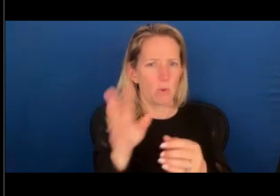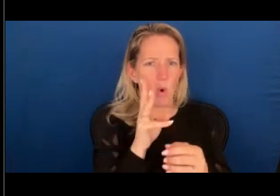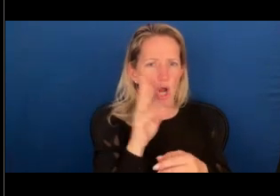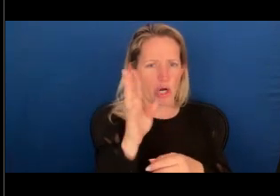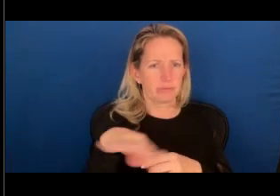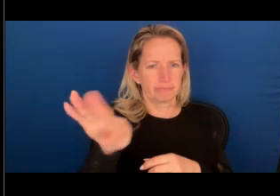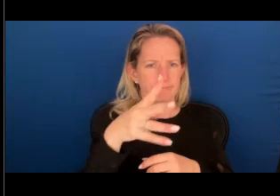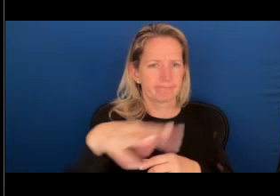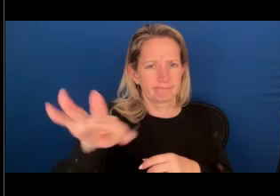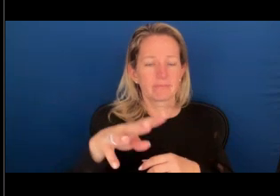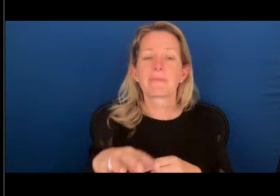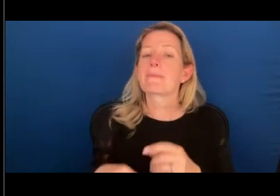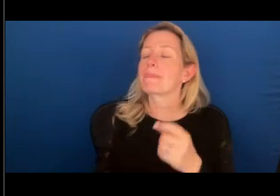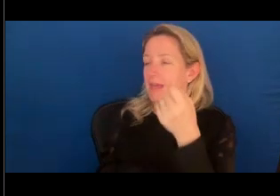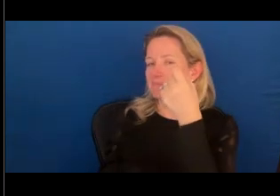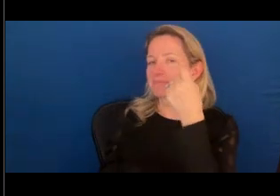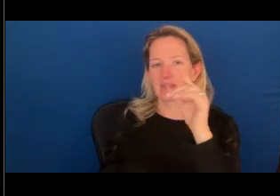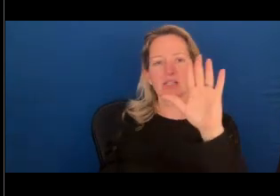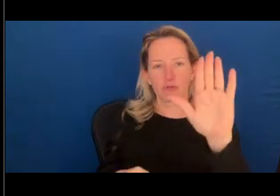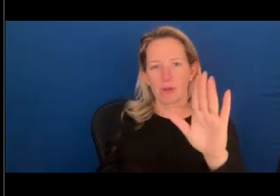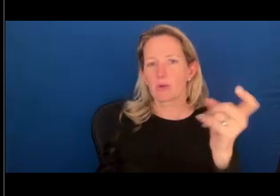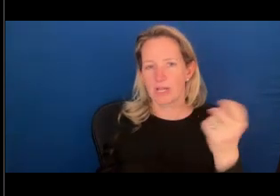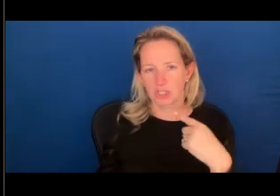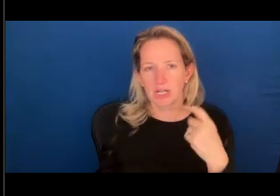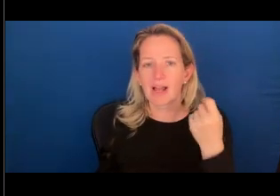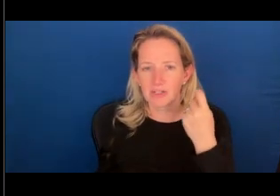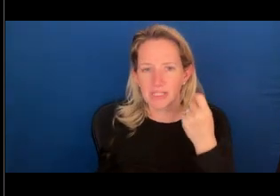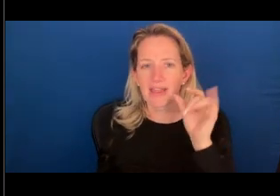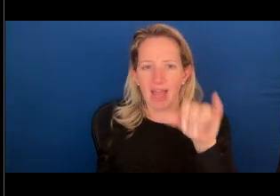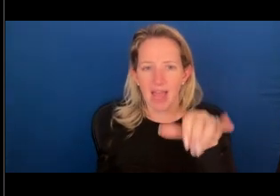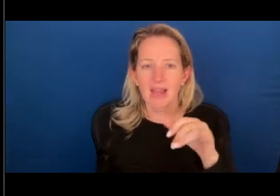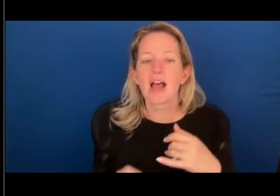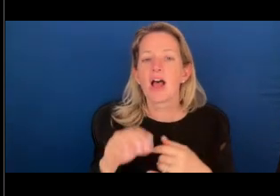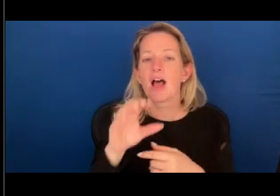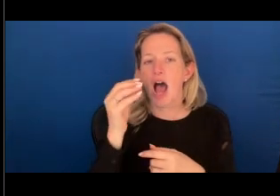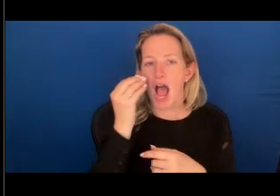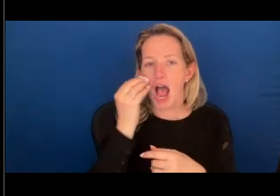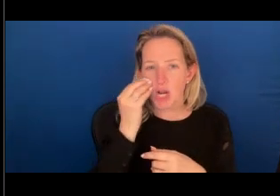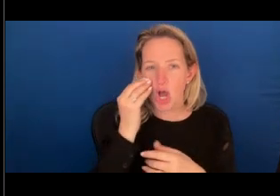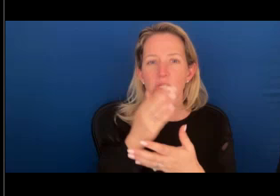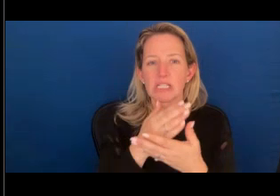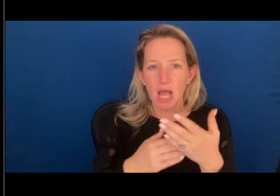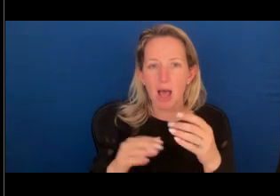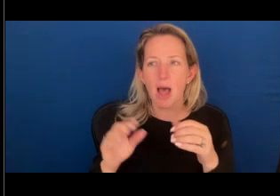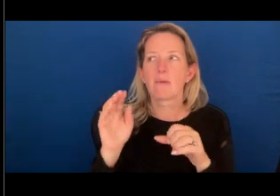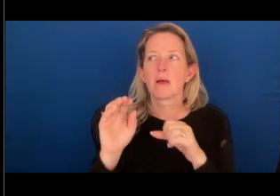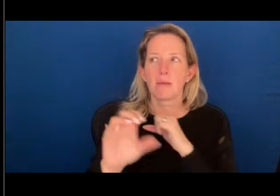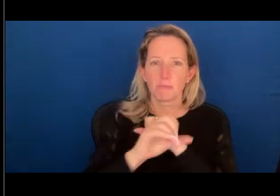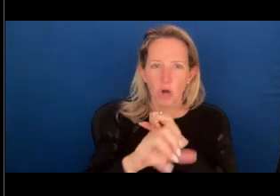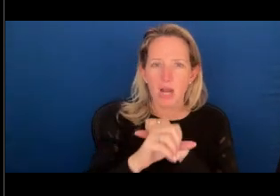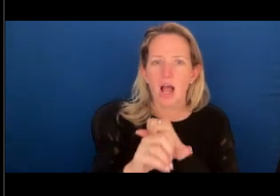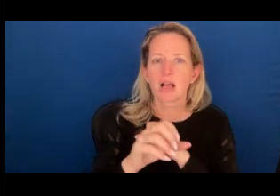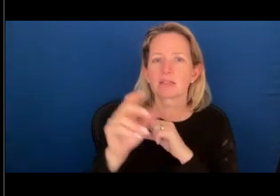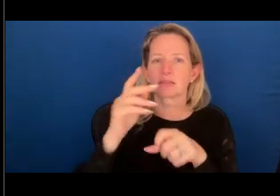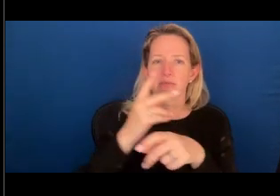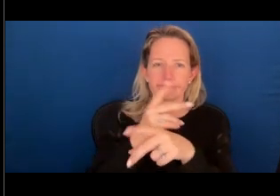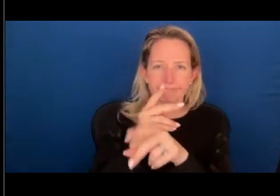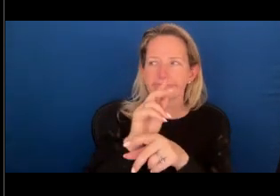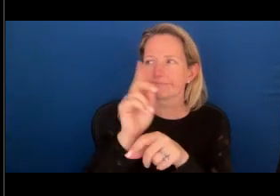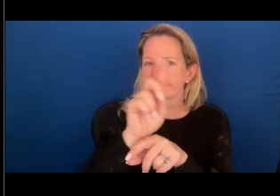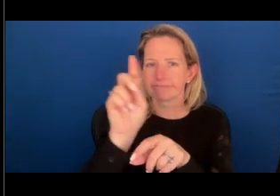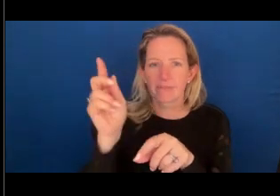I understand your point. So I'm aware of some of the commercial products which we can use in the drum